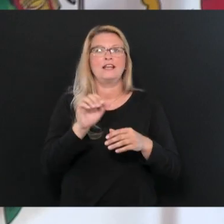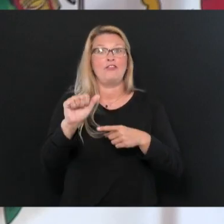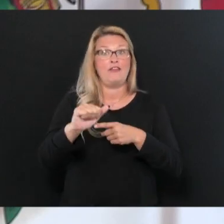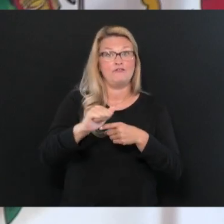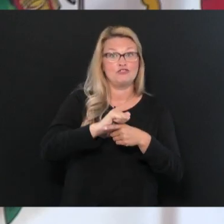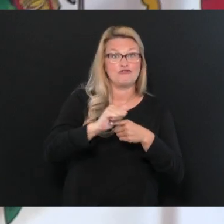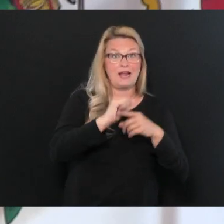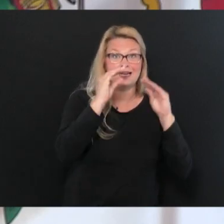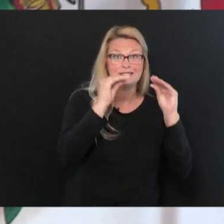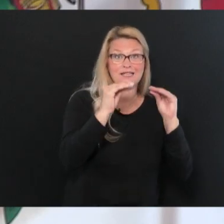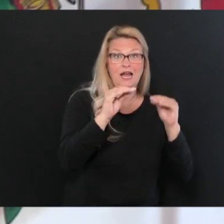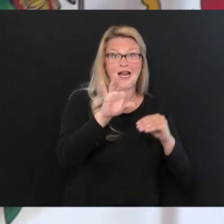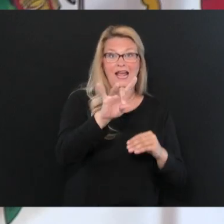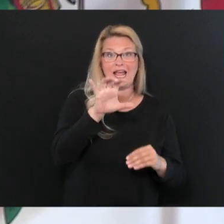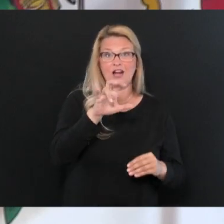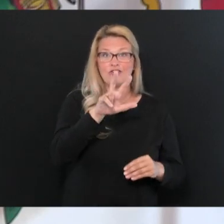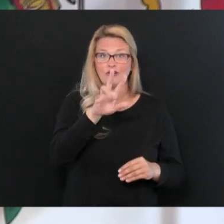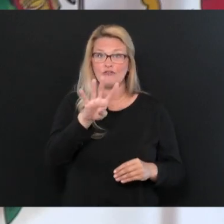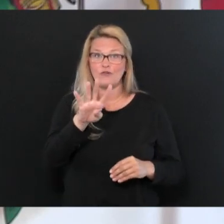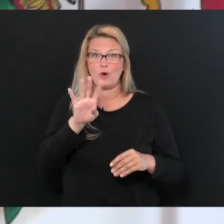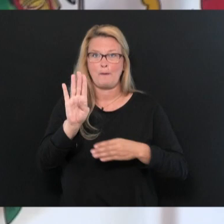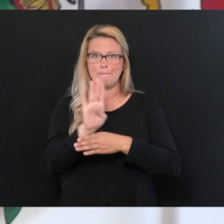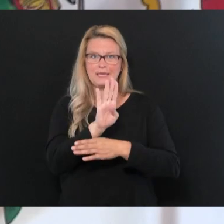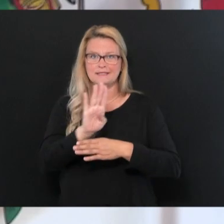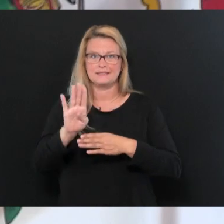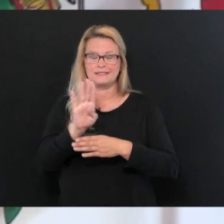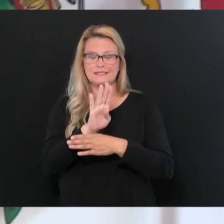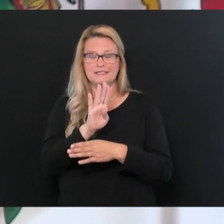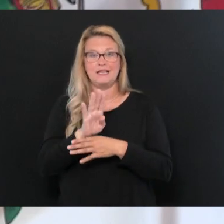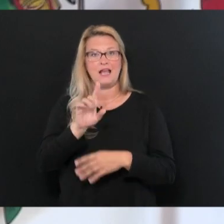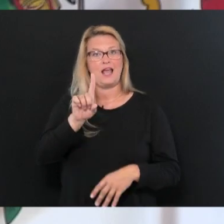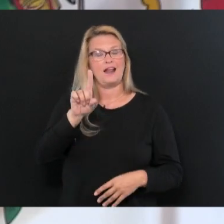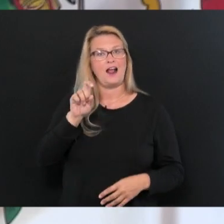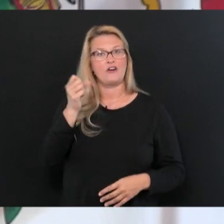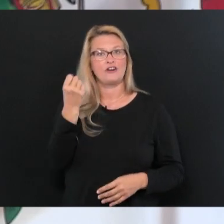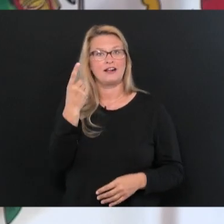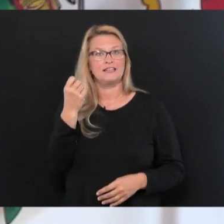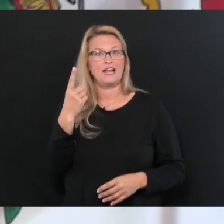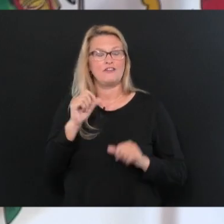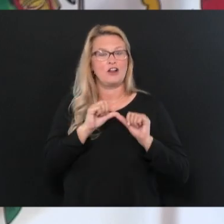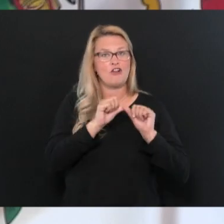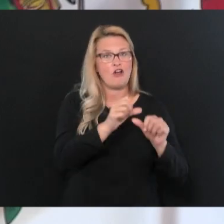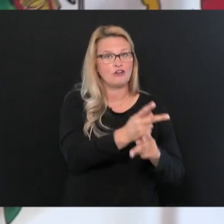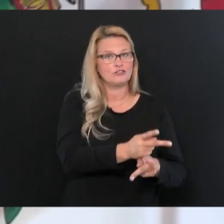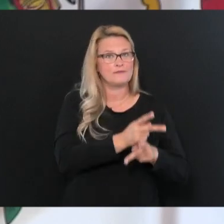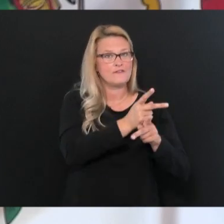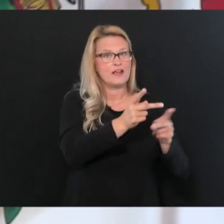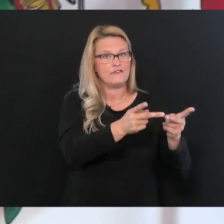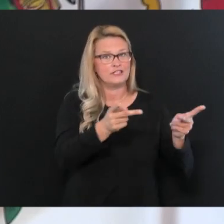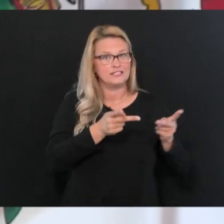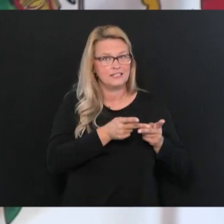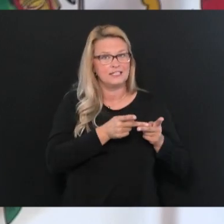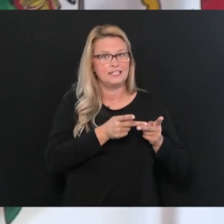trained 834 of our businesses and 111 long-term care facilities,